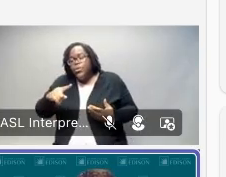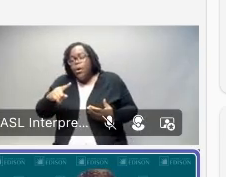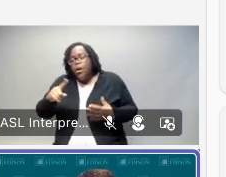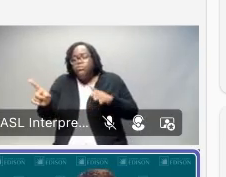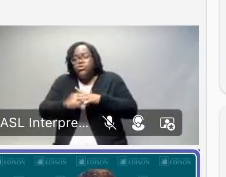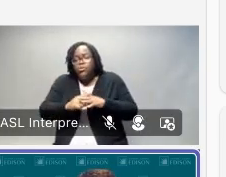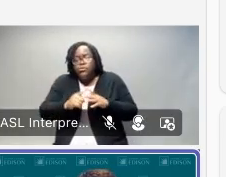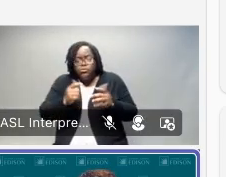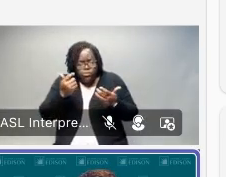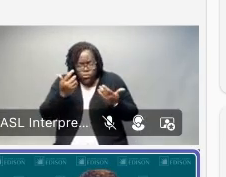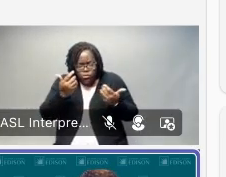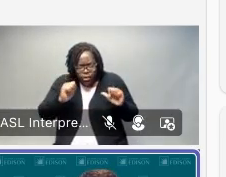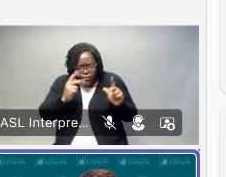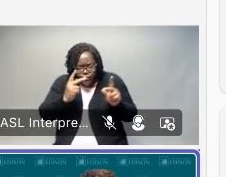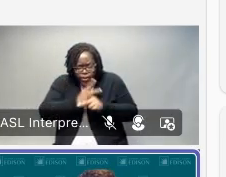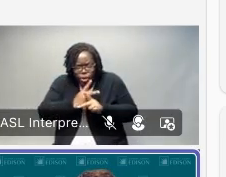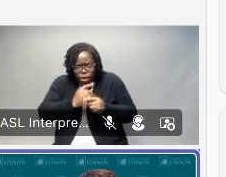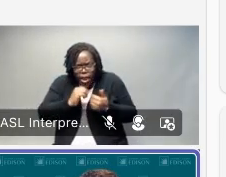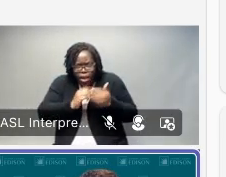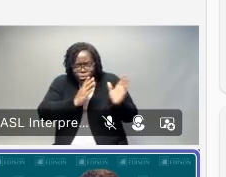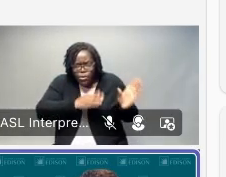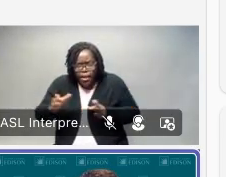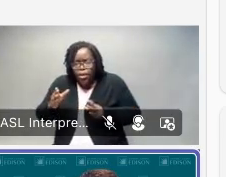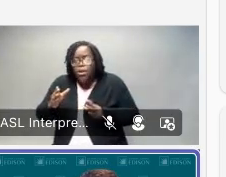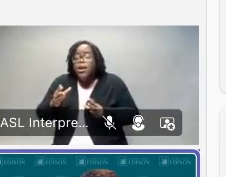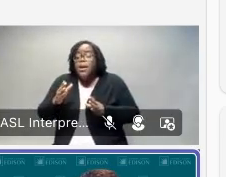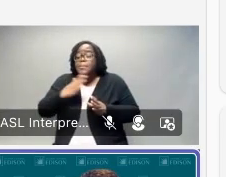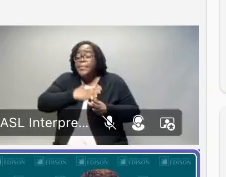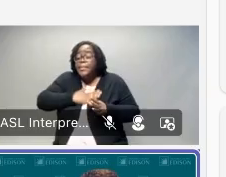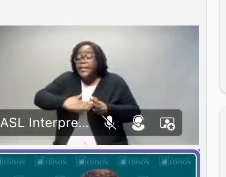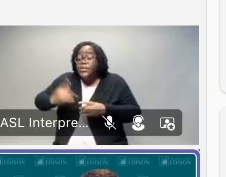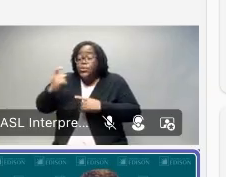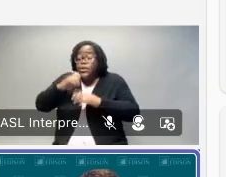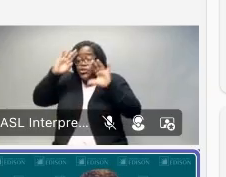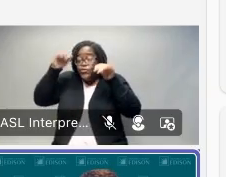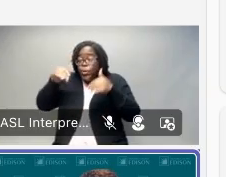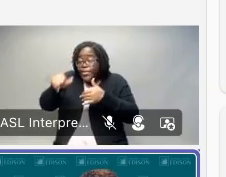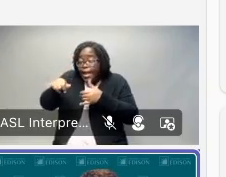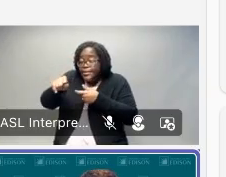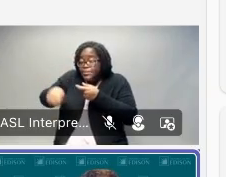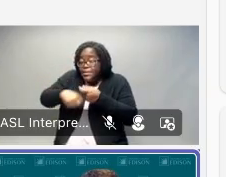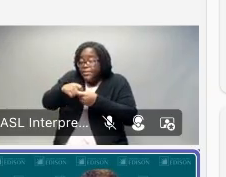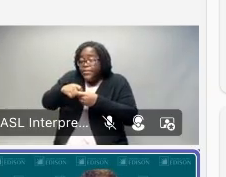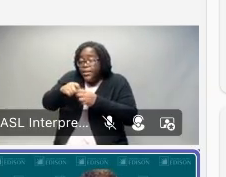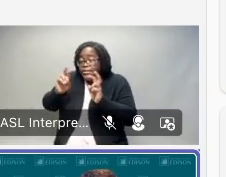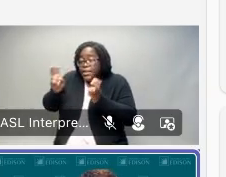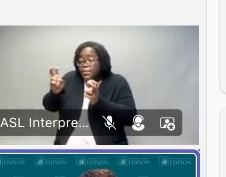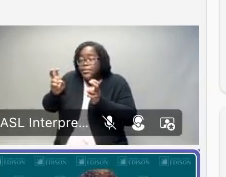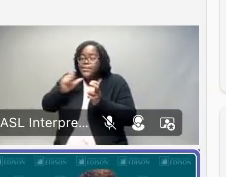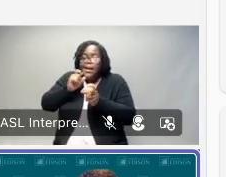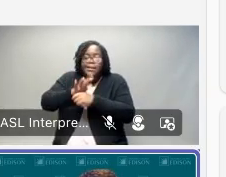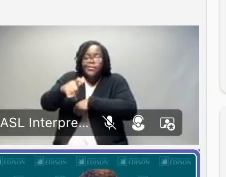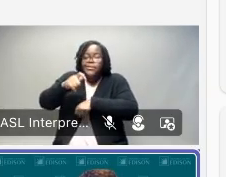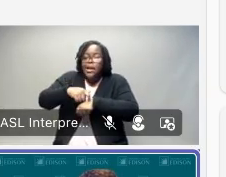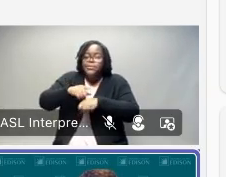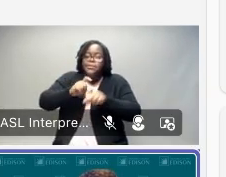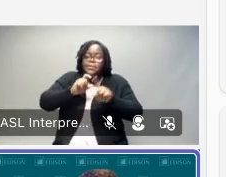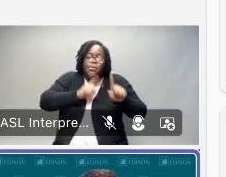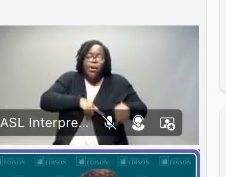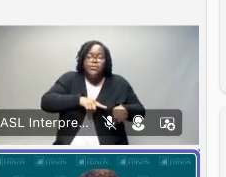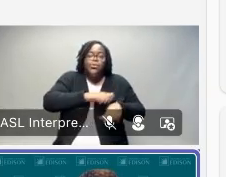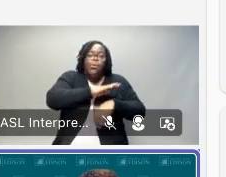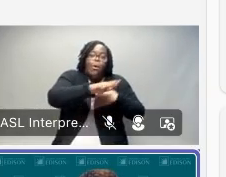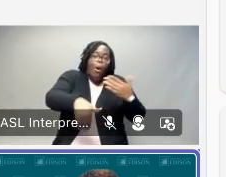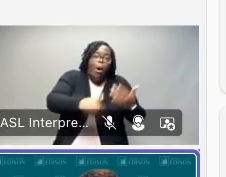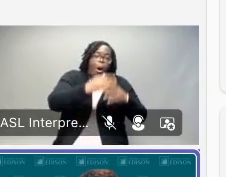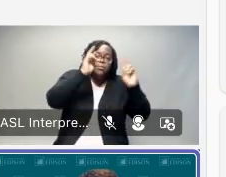prepare. We kindly ask that questions remain in that area, as we'll not be we don't have the time to be able to respond to all topics,